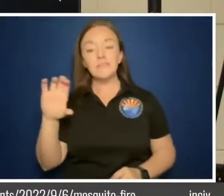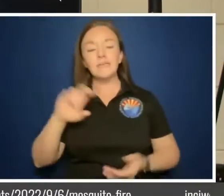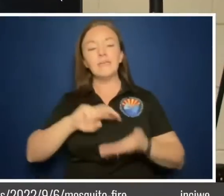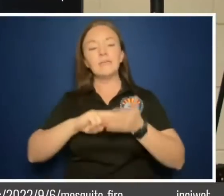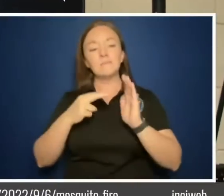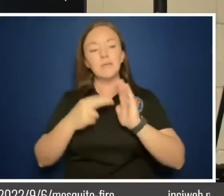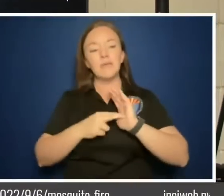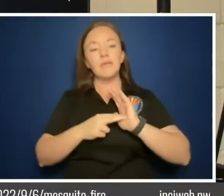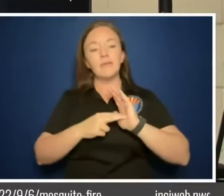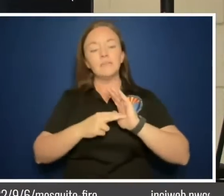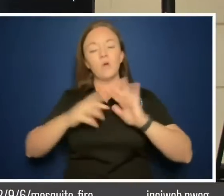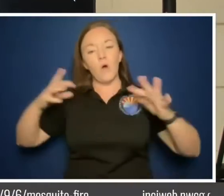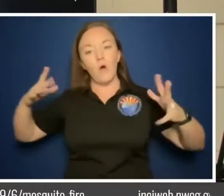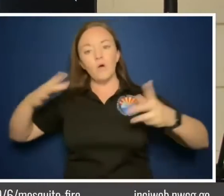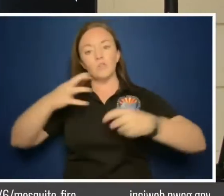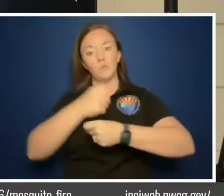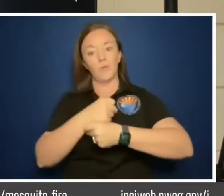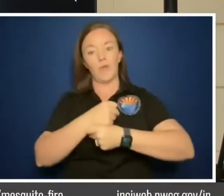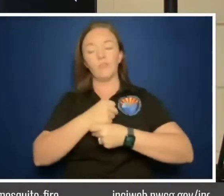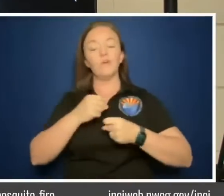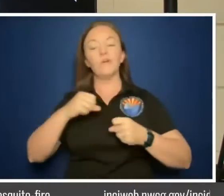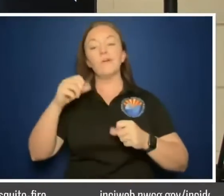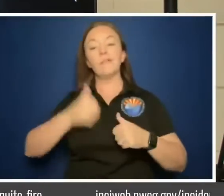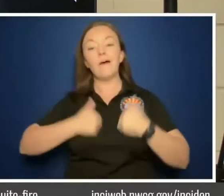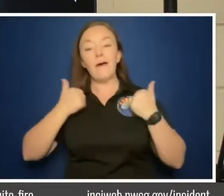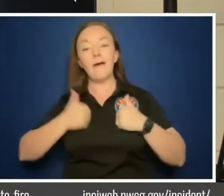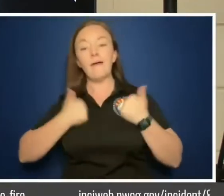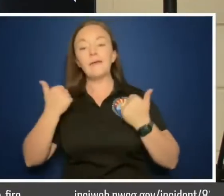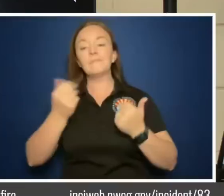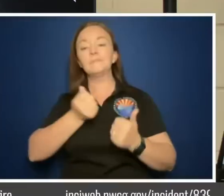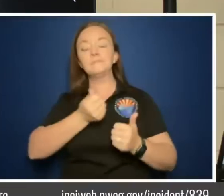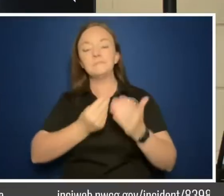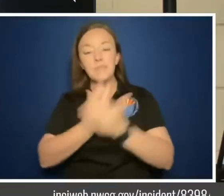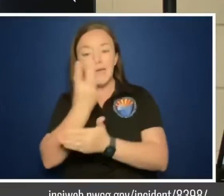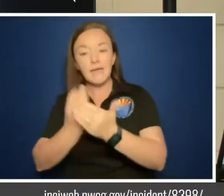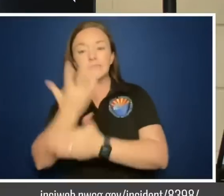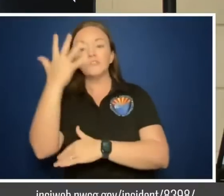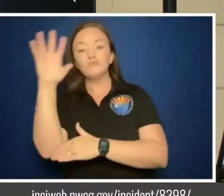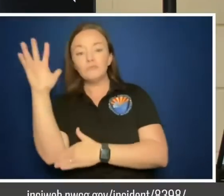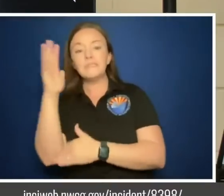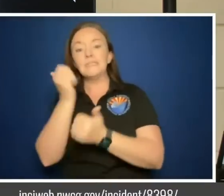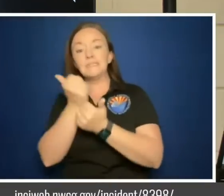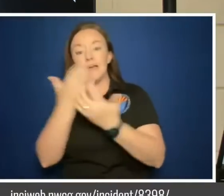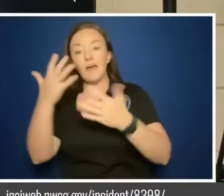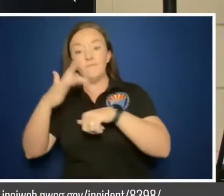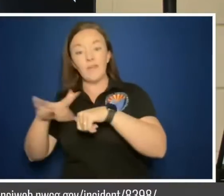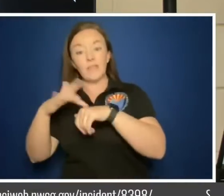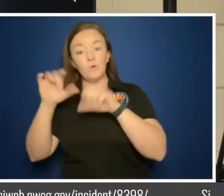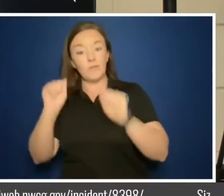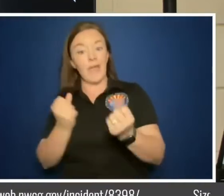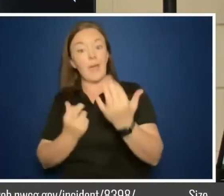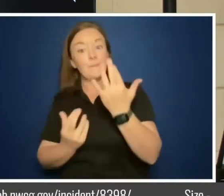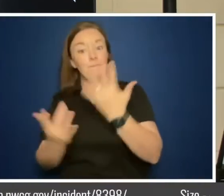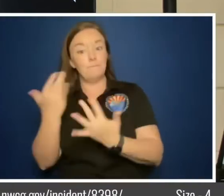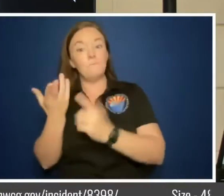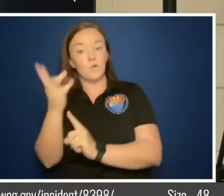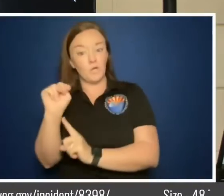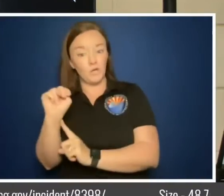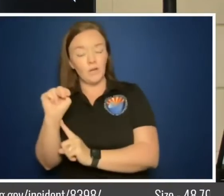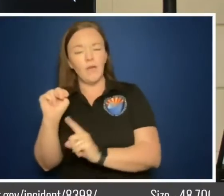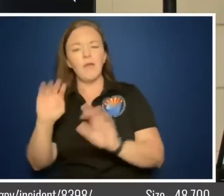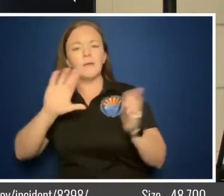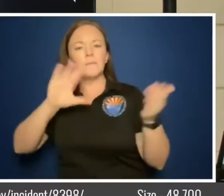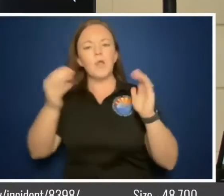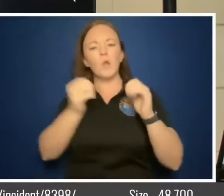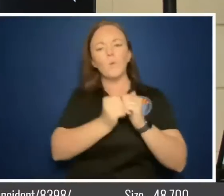of the live and dead fuels or vegetation that is available to burn, and it's a composite of how dry and how much energy they